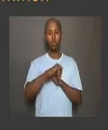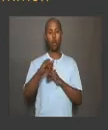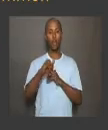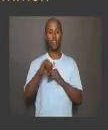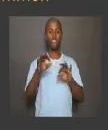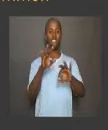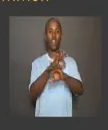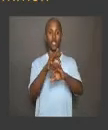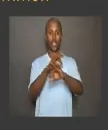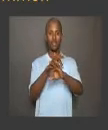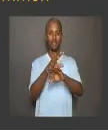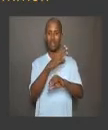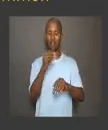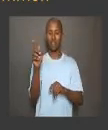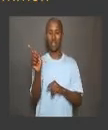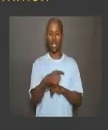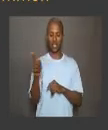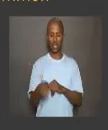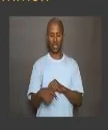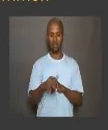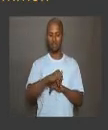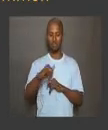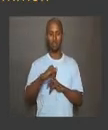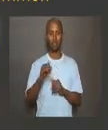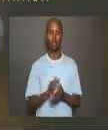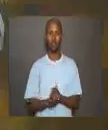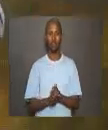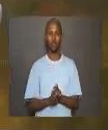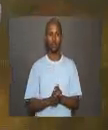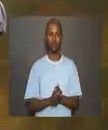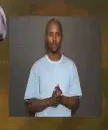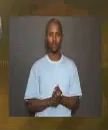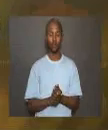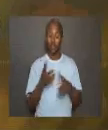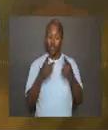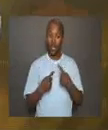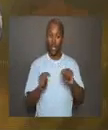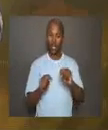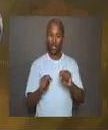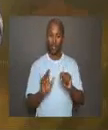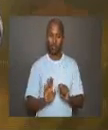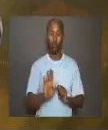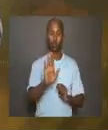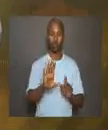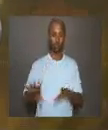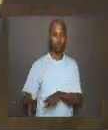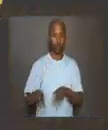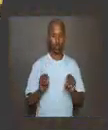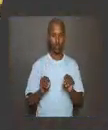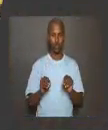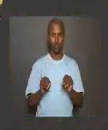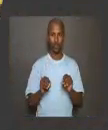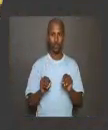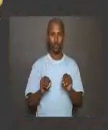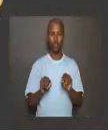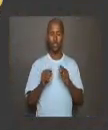factor, canceling like terms. Try this for yourselves, students.